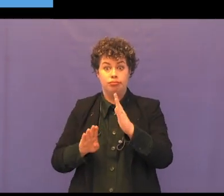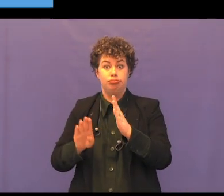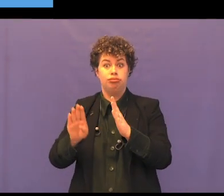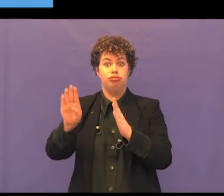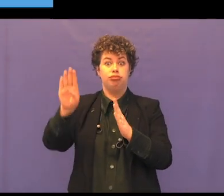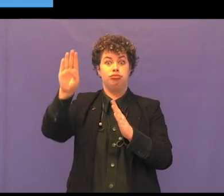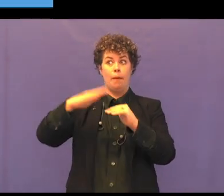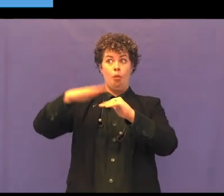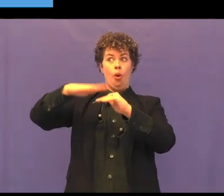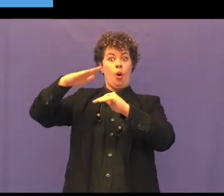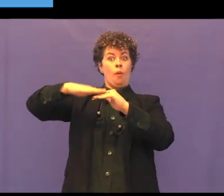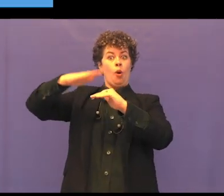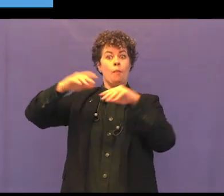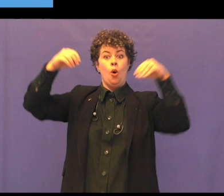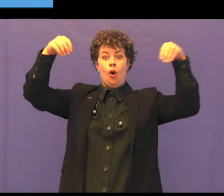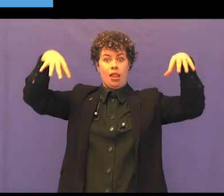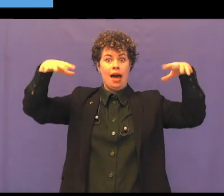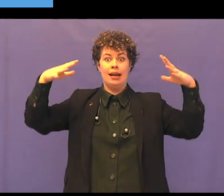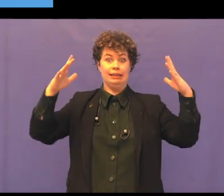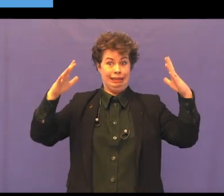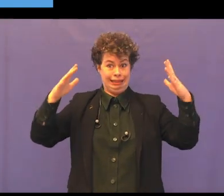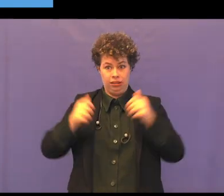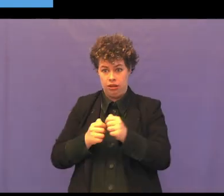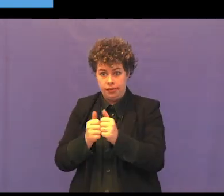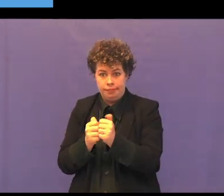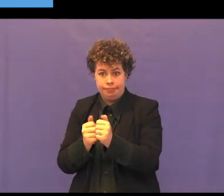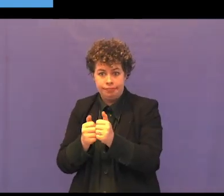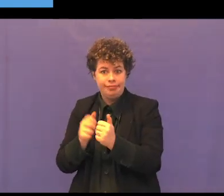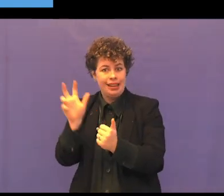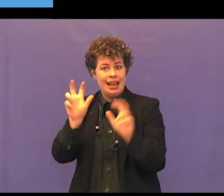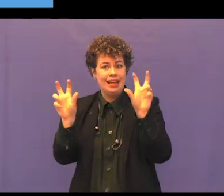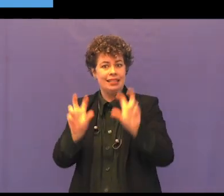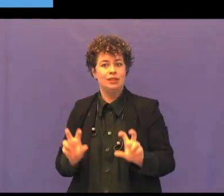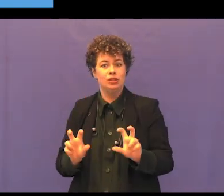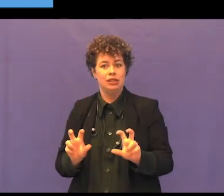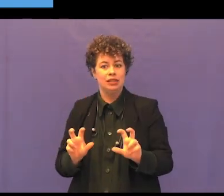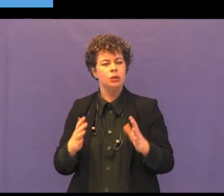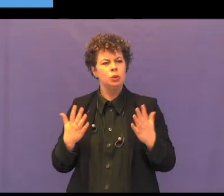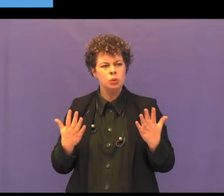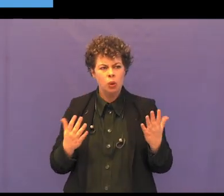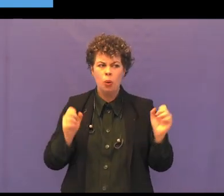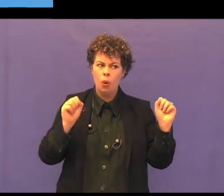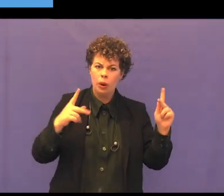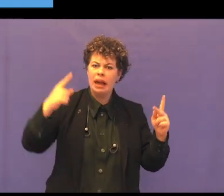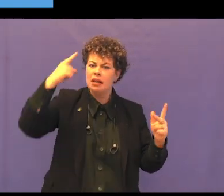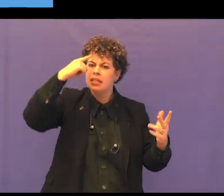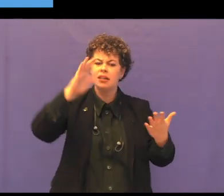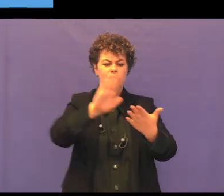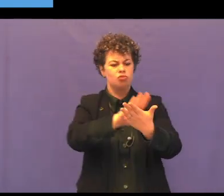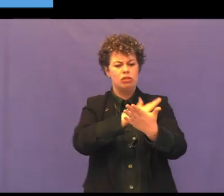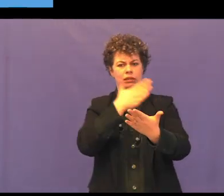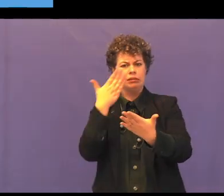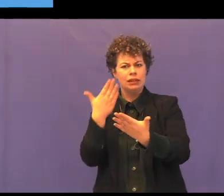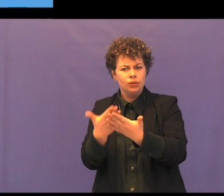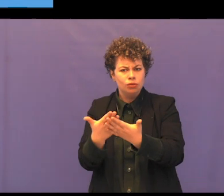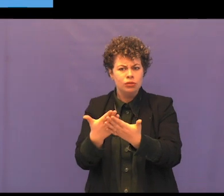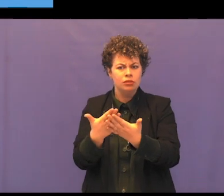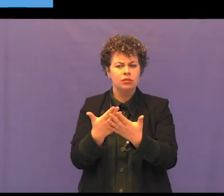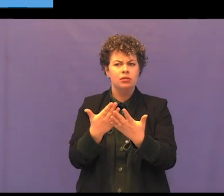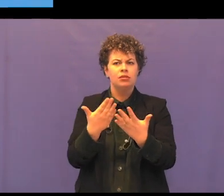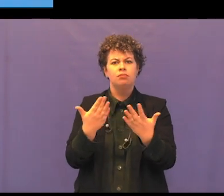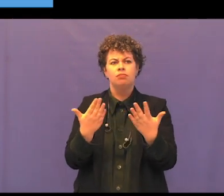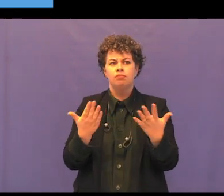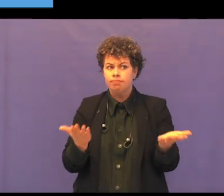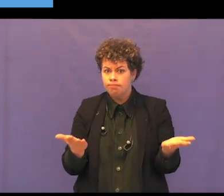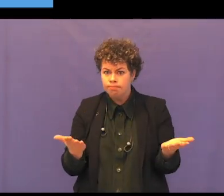we have to think about the resource unconscious, about what is going on